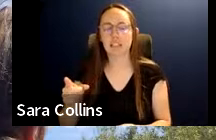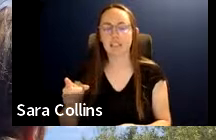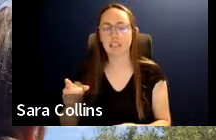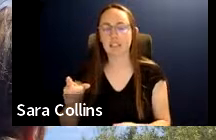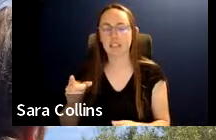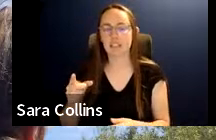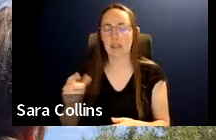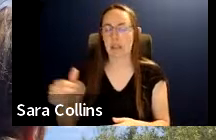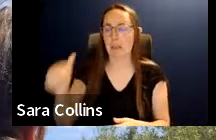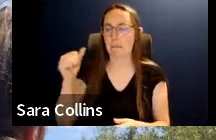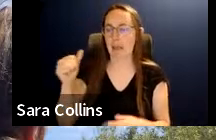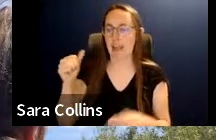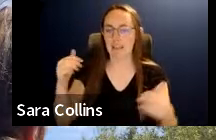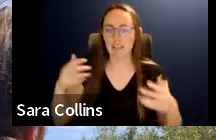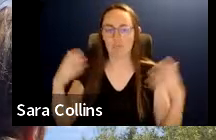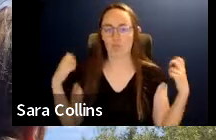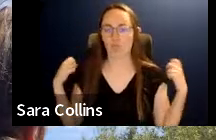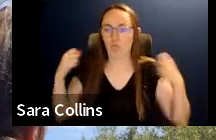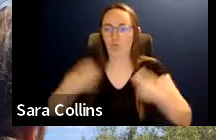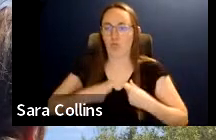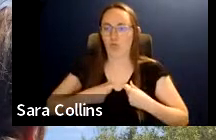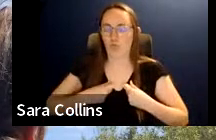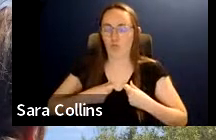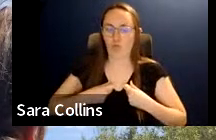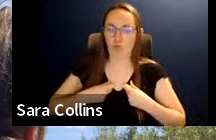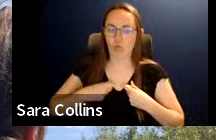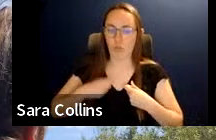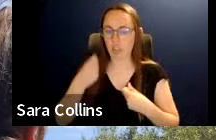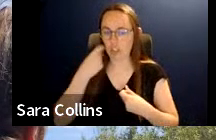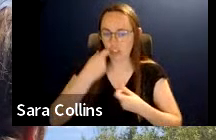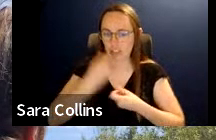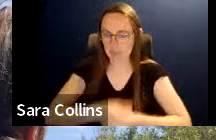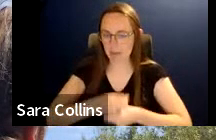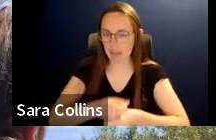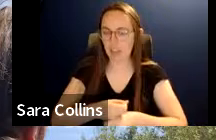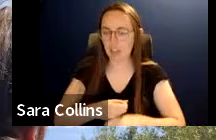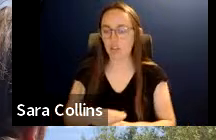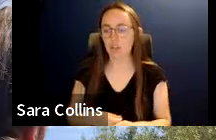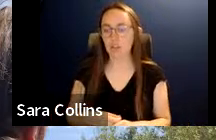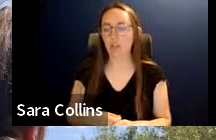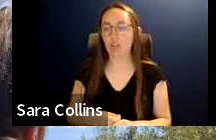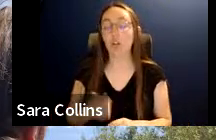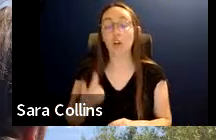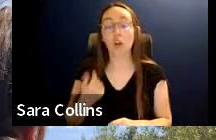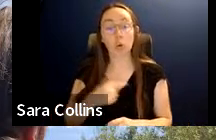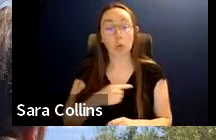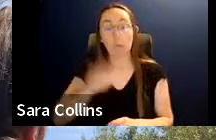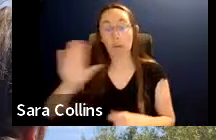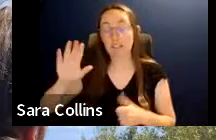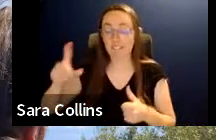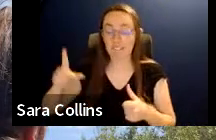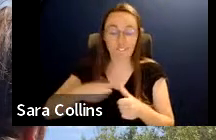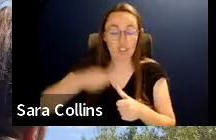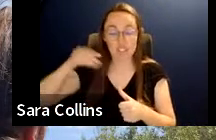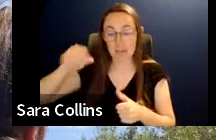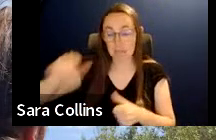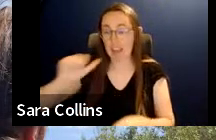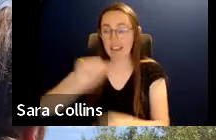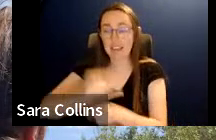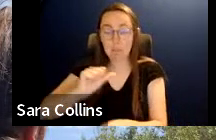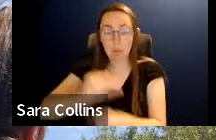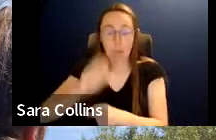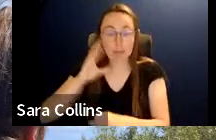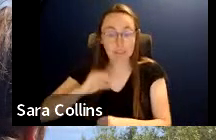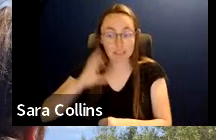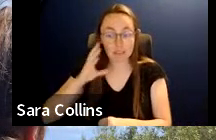showing off his coveralls that he had just had made. He had worked with us. We were the first paid employment experience he had ever had,